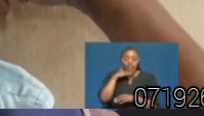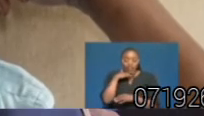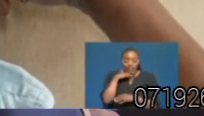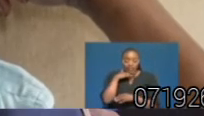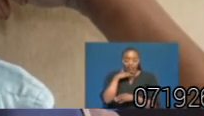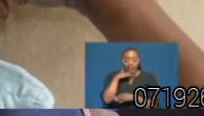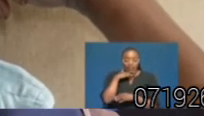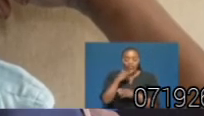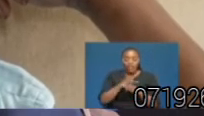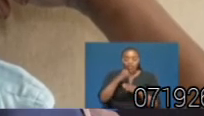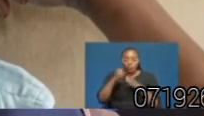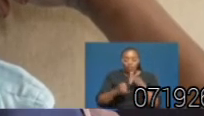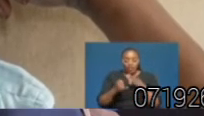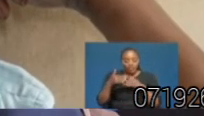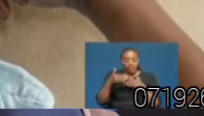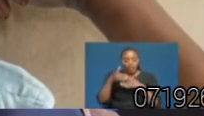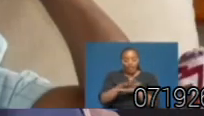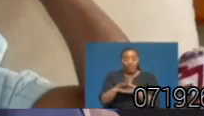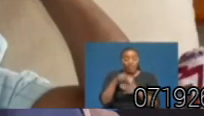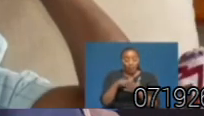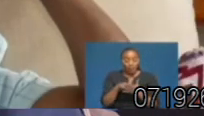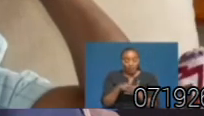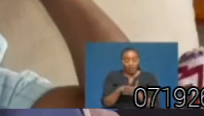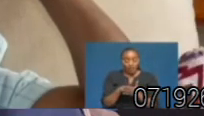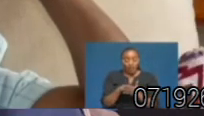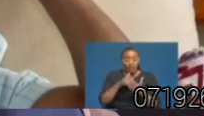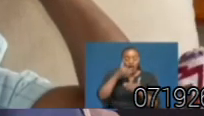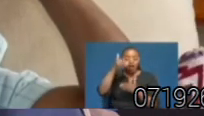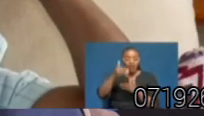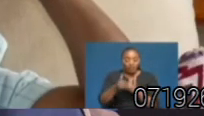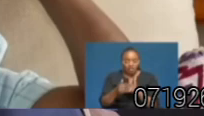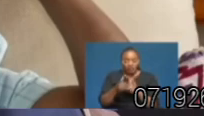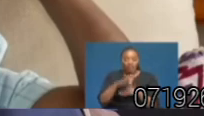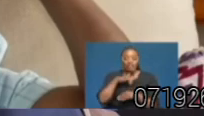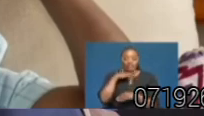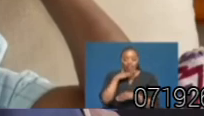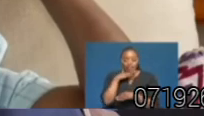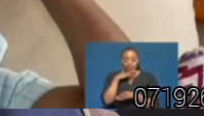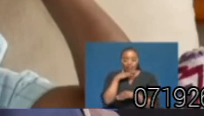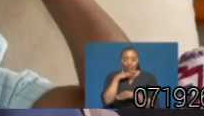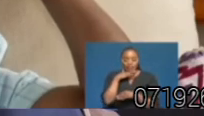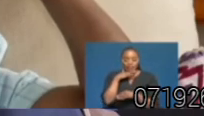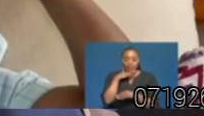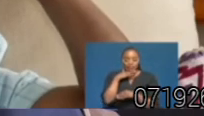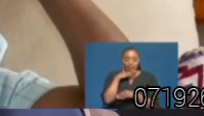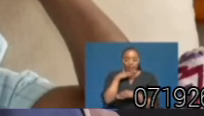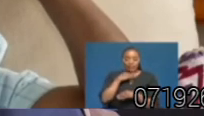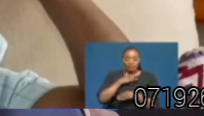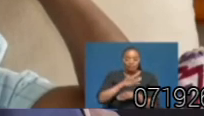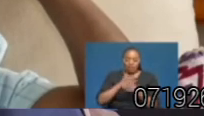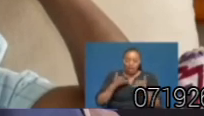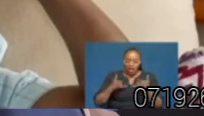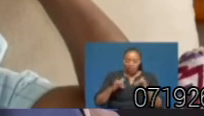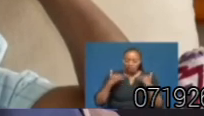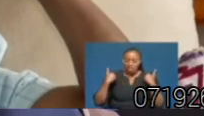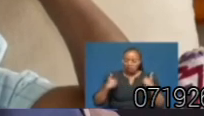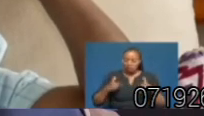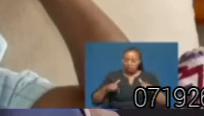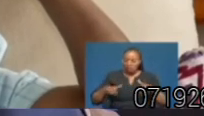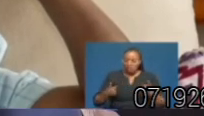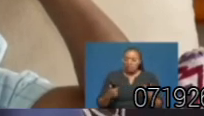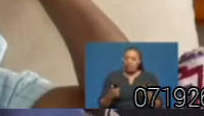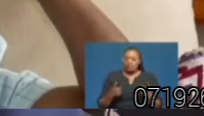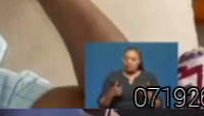insurance cover, the money. After he died, I tried myself